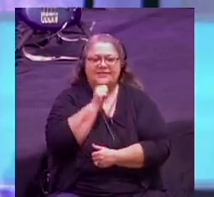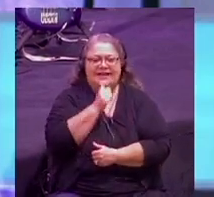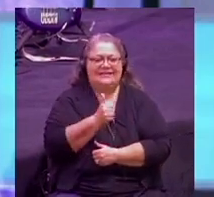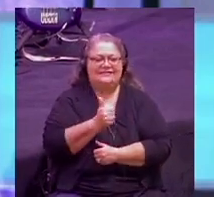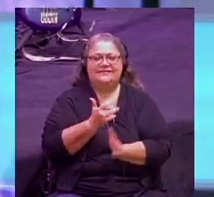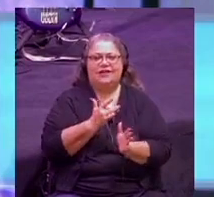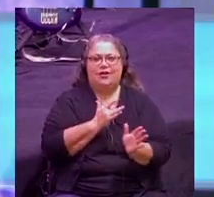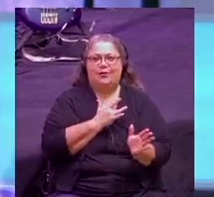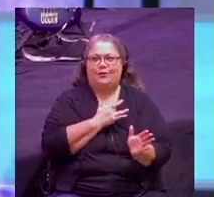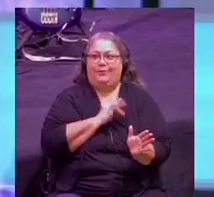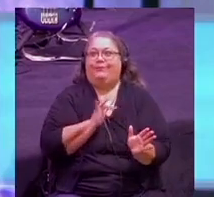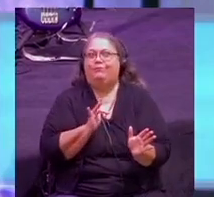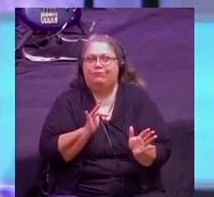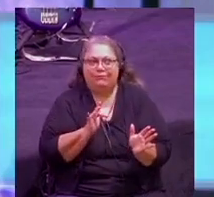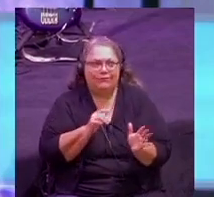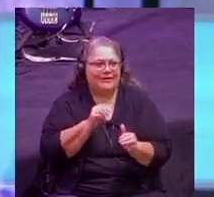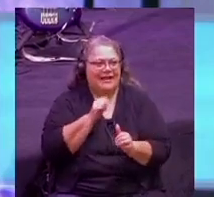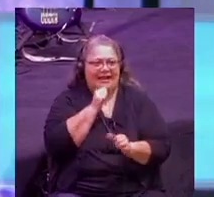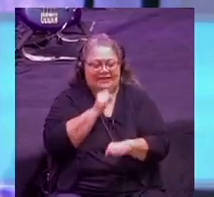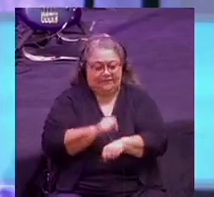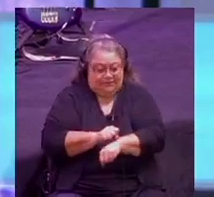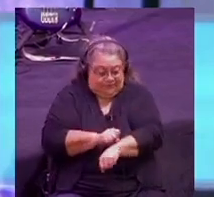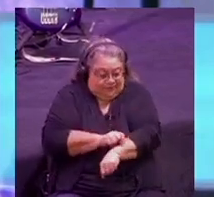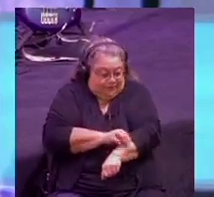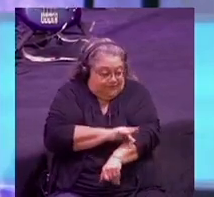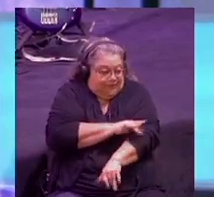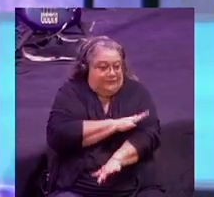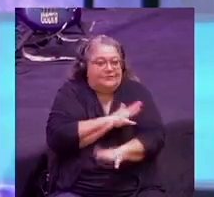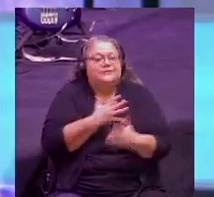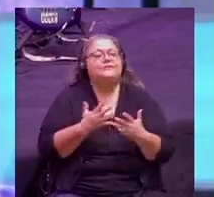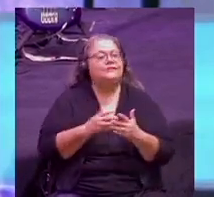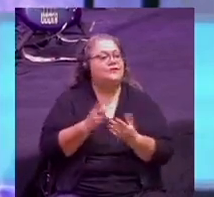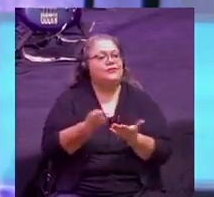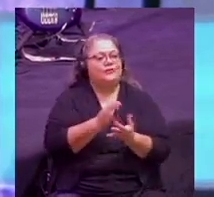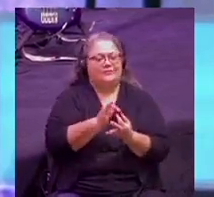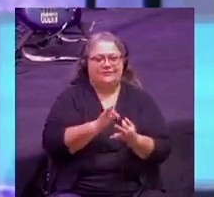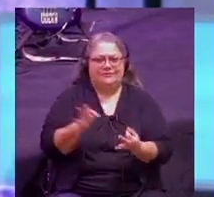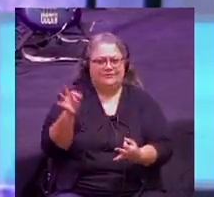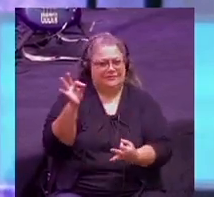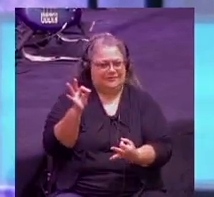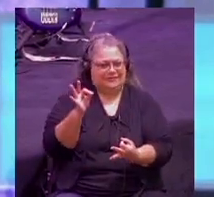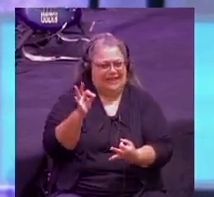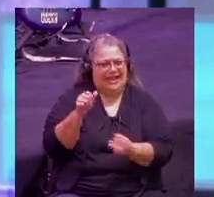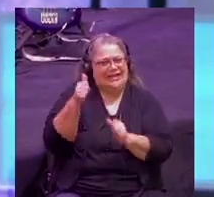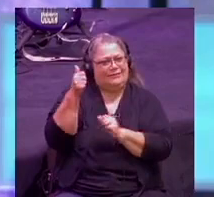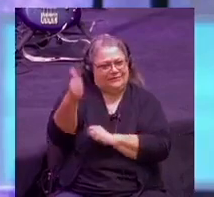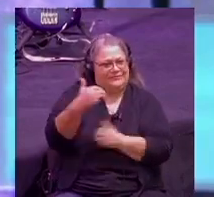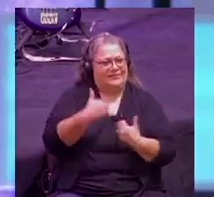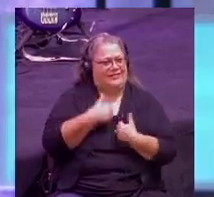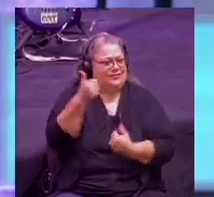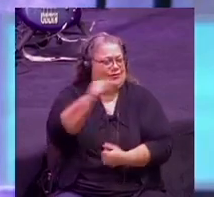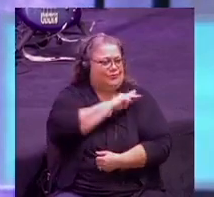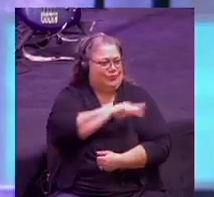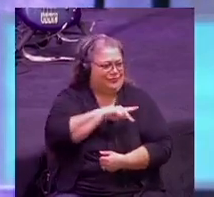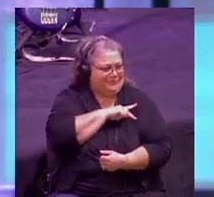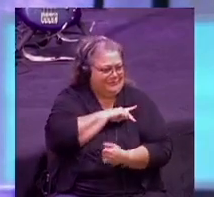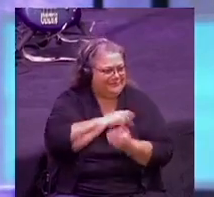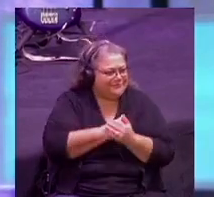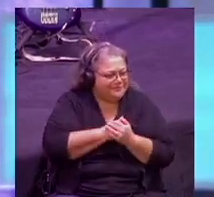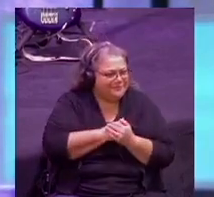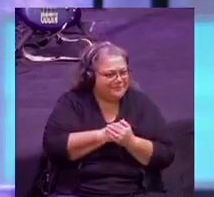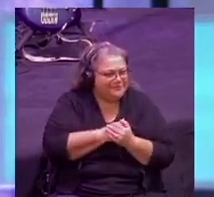sensation. He is not goosebumps. The Holy Spirit, did you know he has a personality? Did you know he